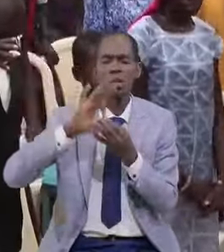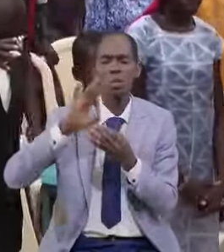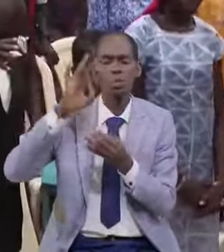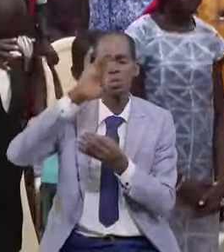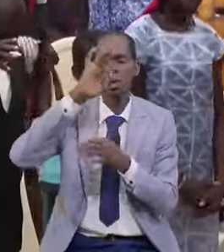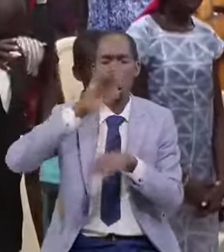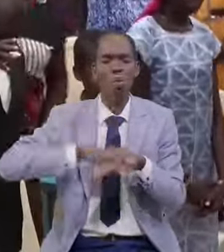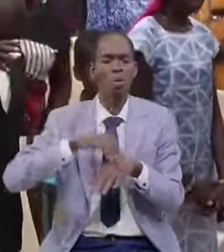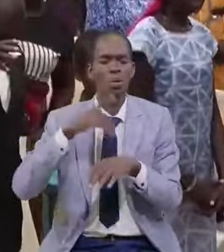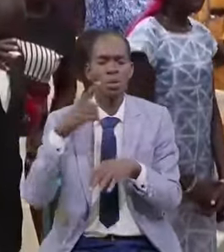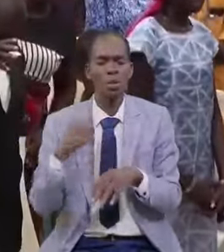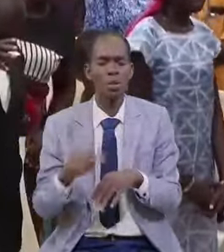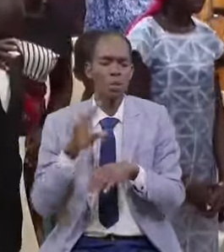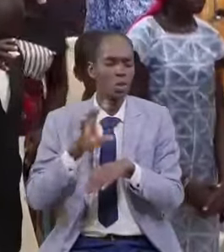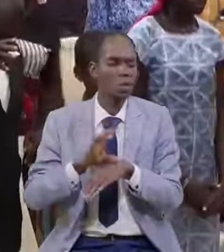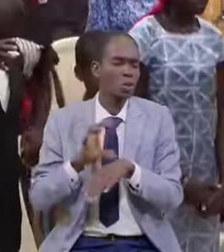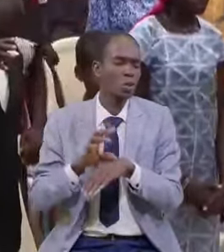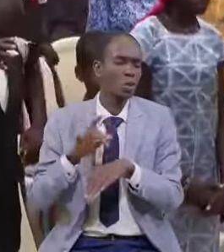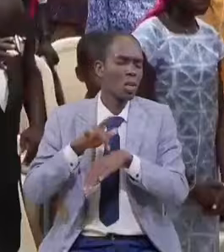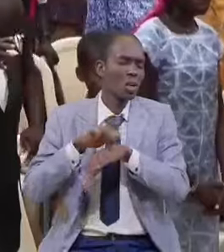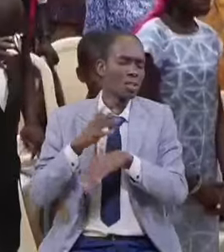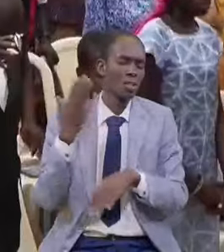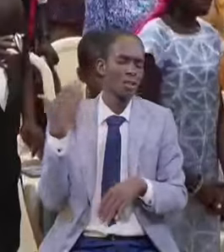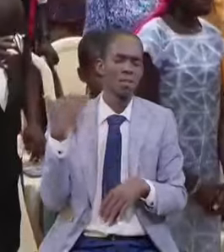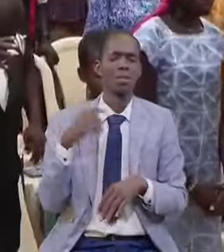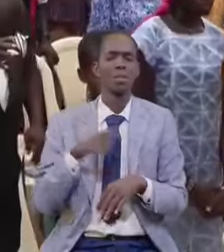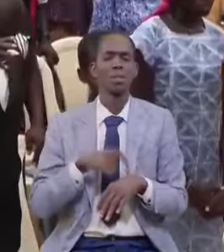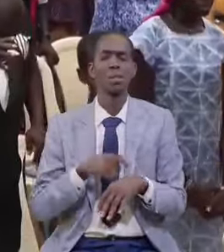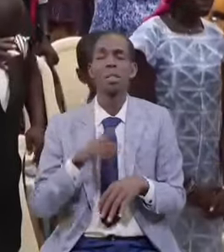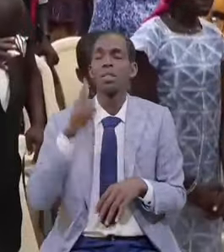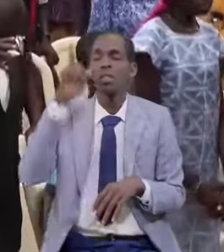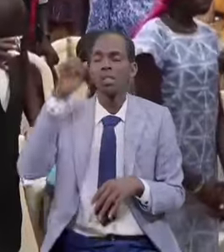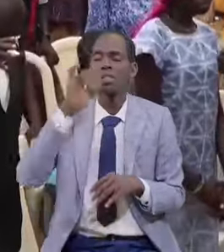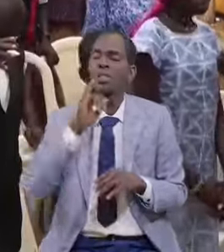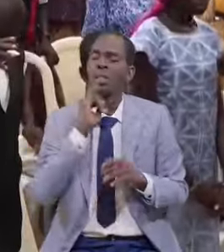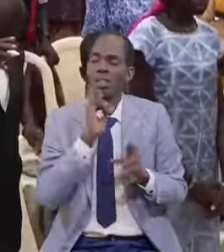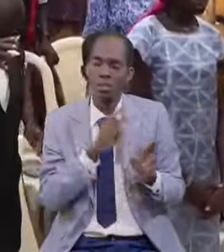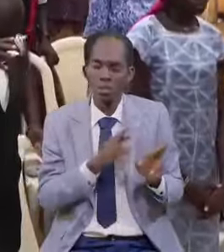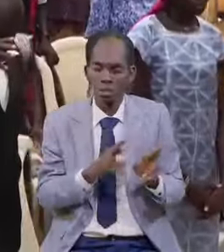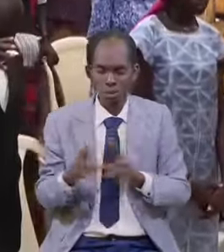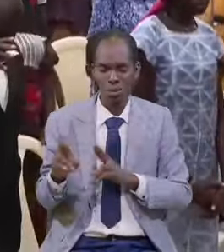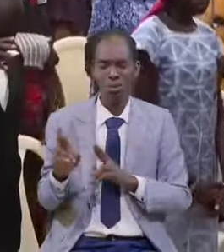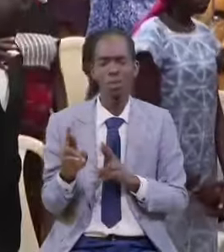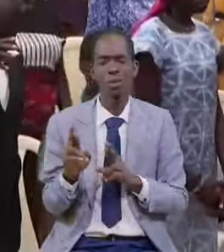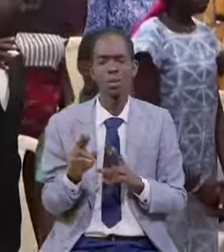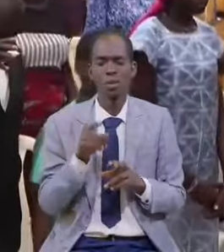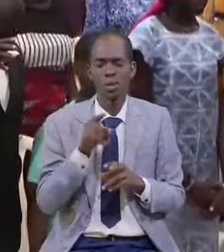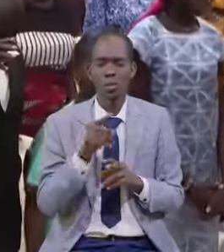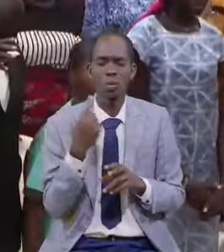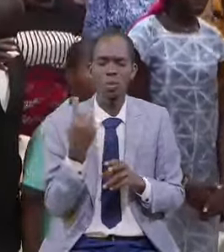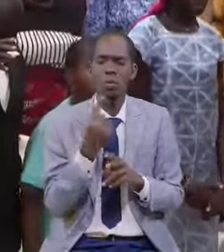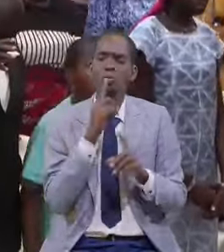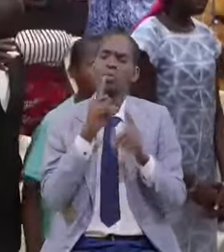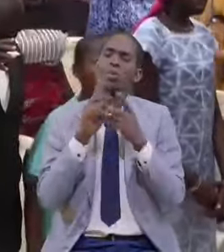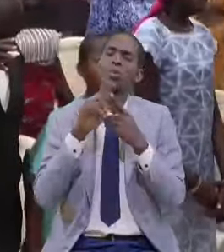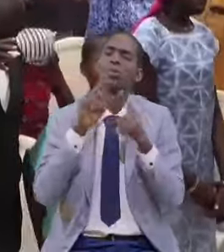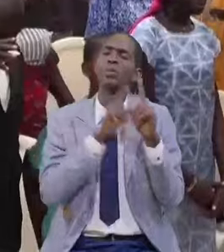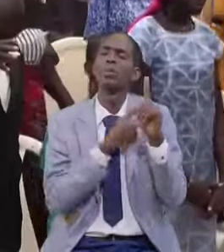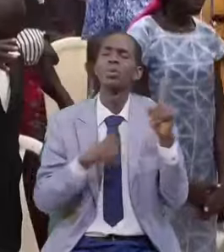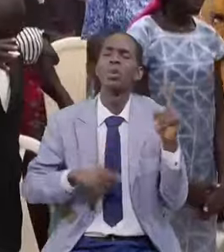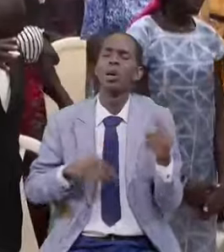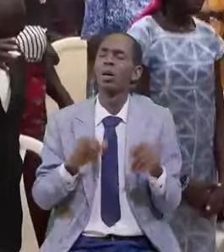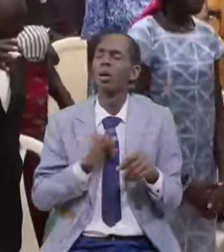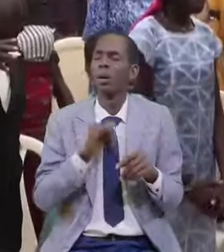to pour His Spirit upon your life tell the Lord here am I pour your spirit upon me the spirit of